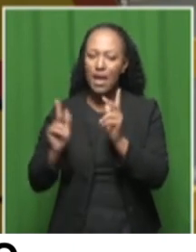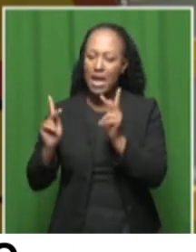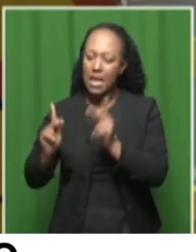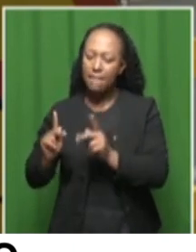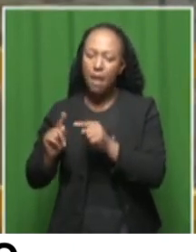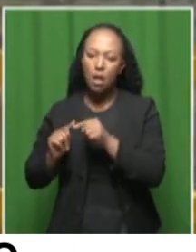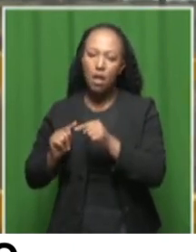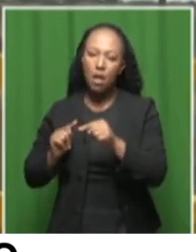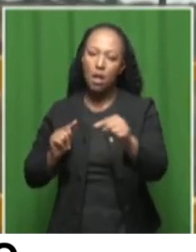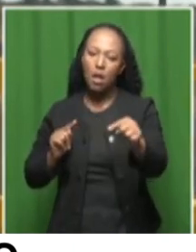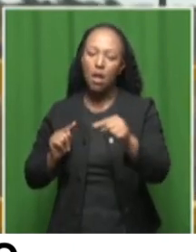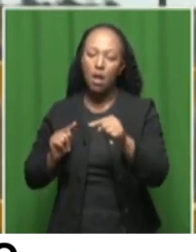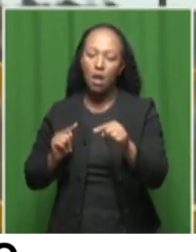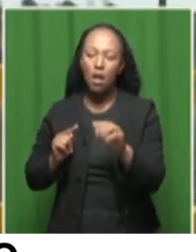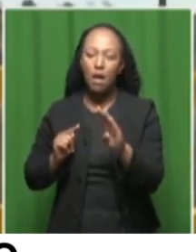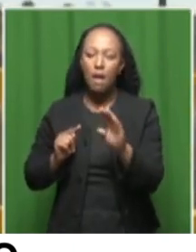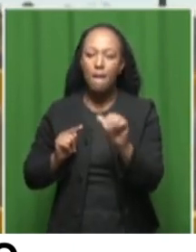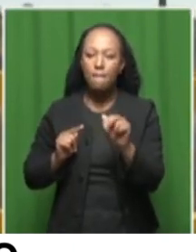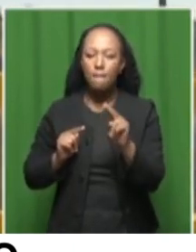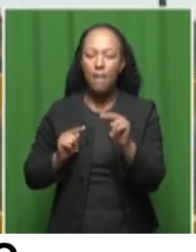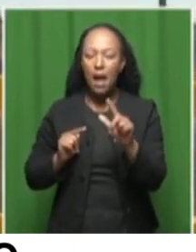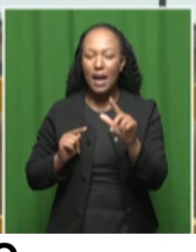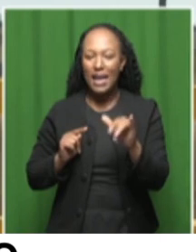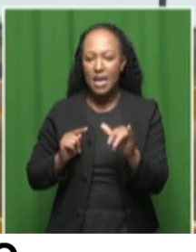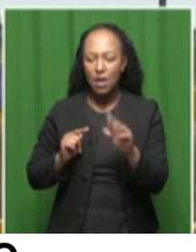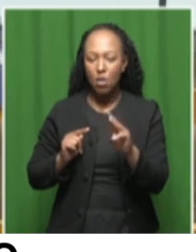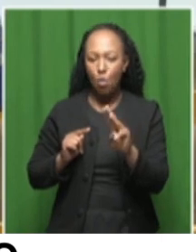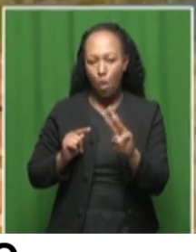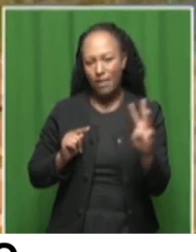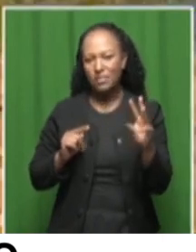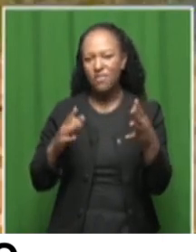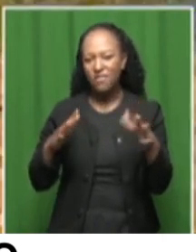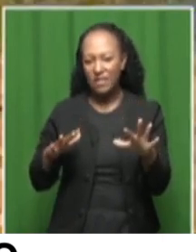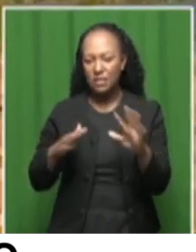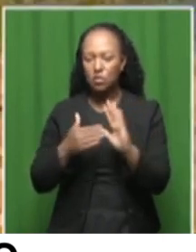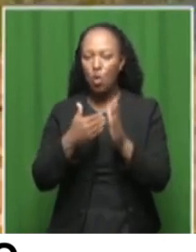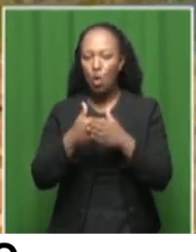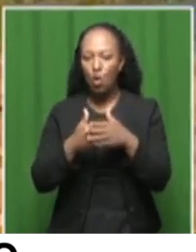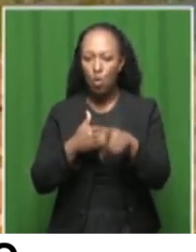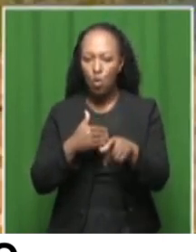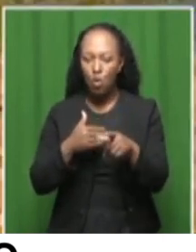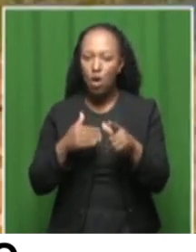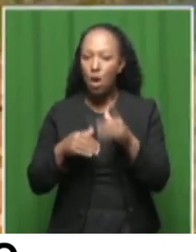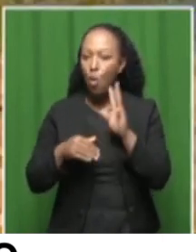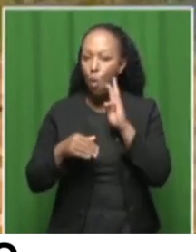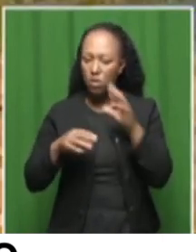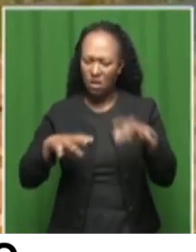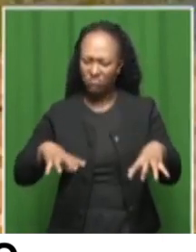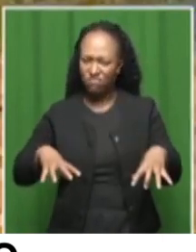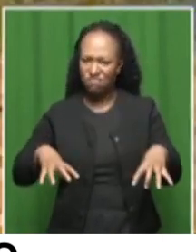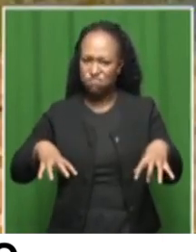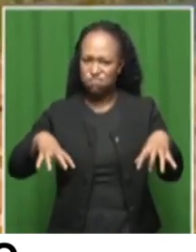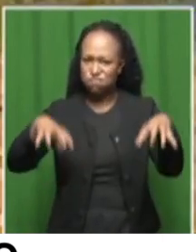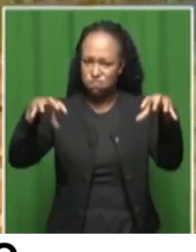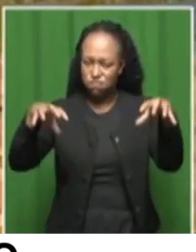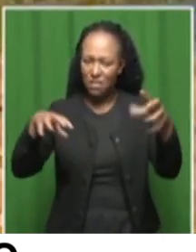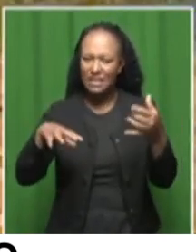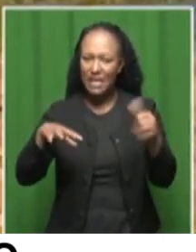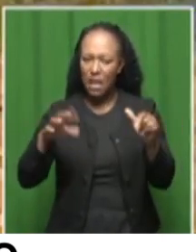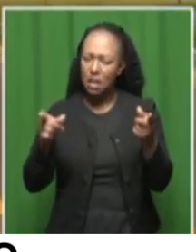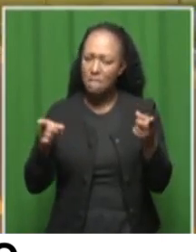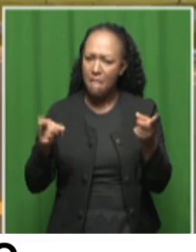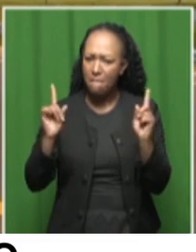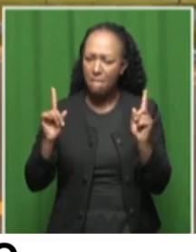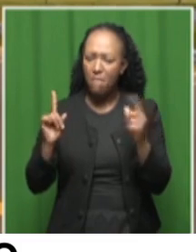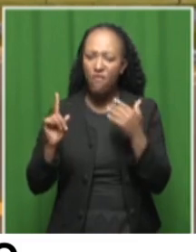Barkly West had to close due to this hazard. The rising water levels still pose danger to